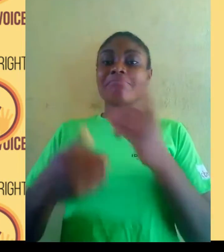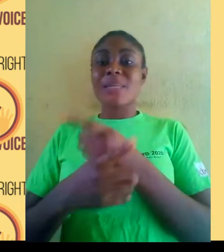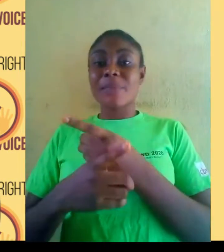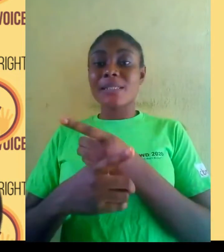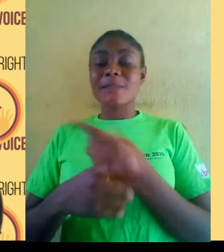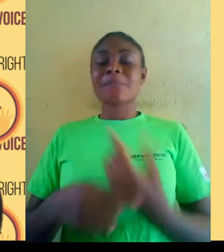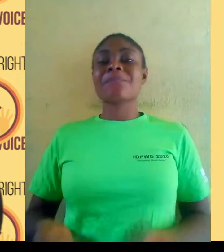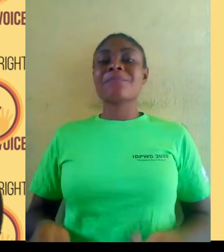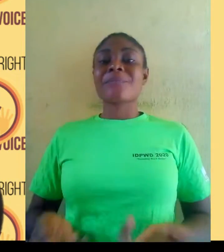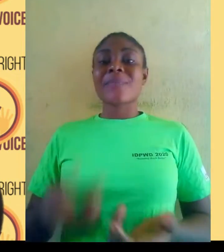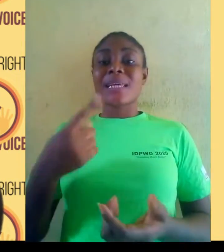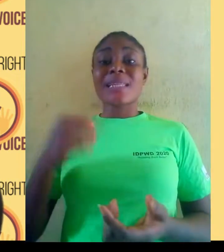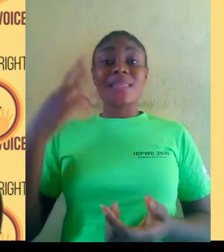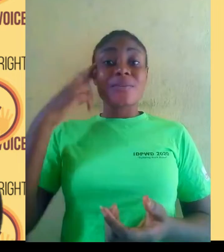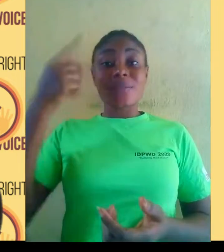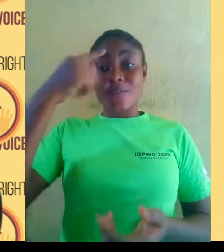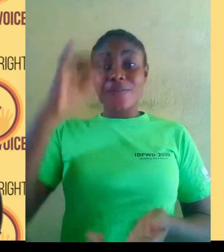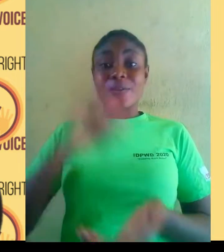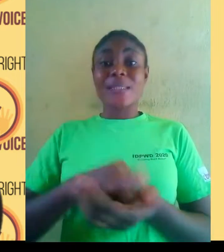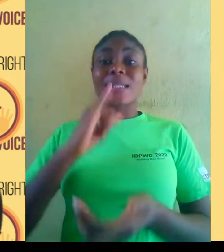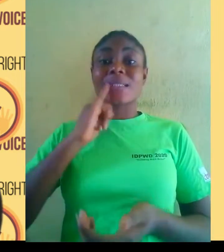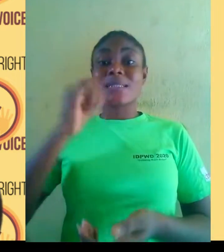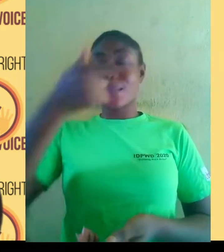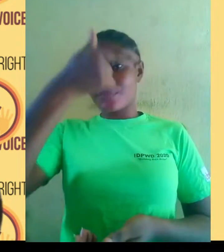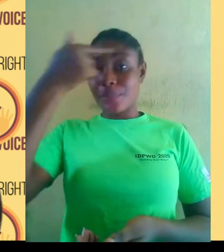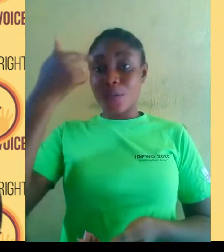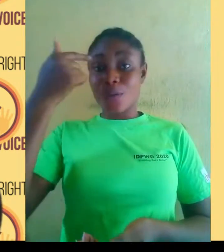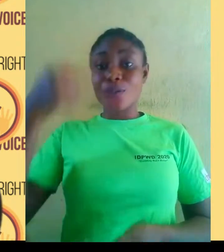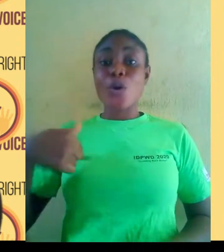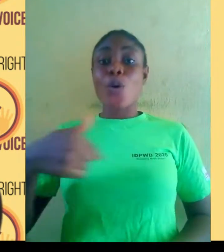And the reason for that is because we want to